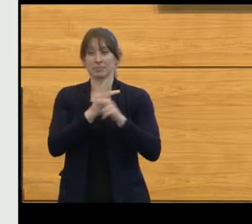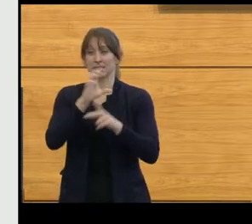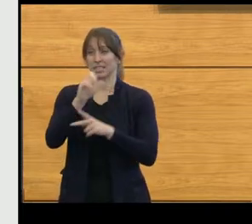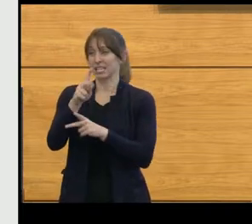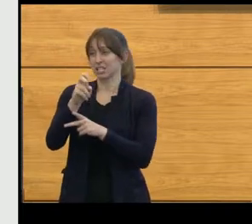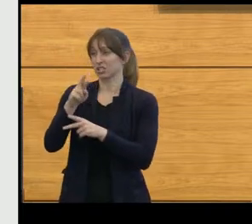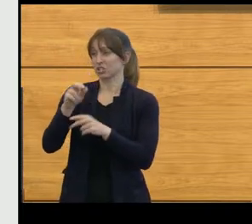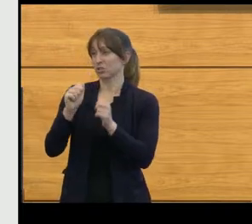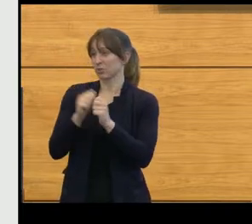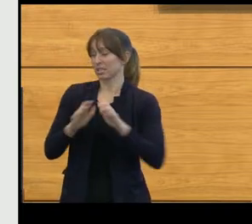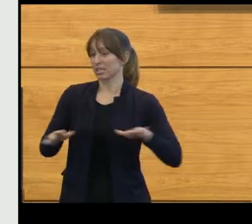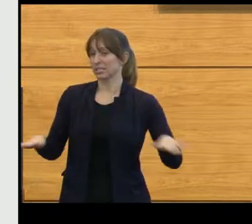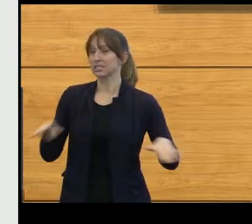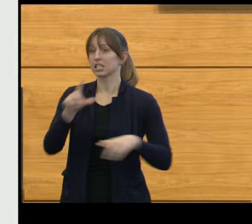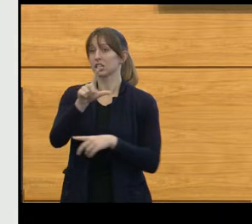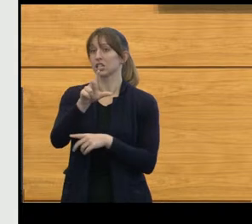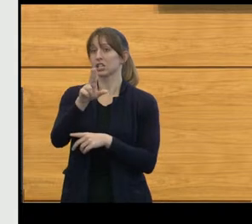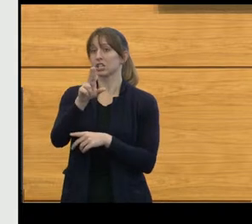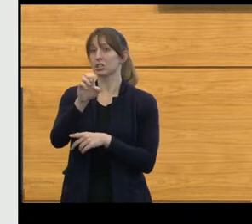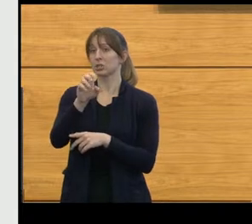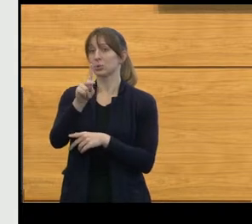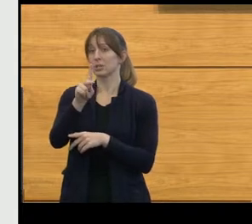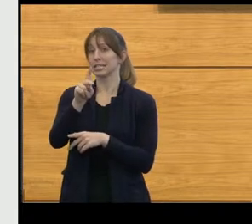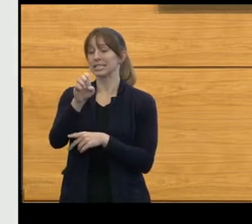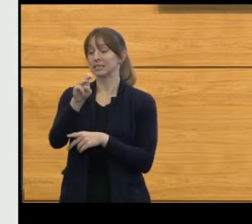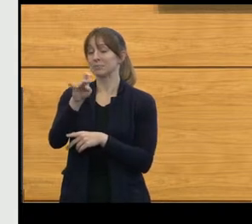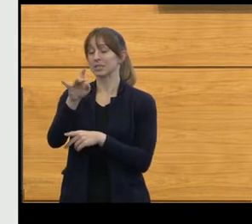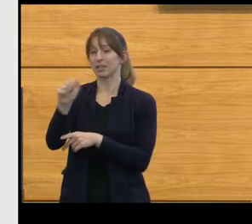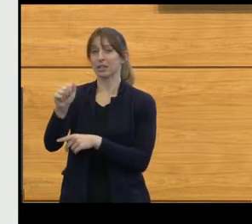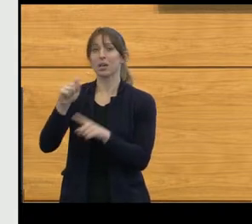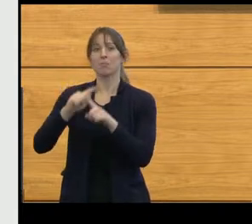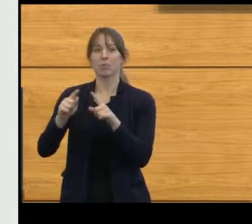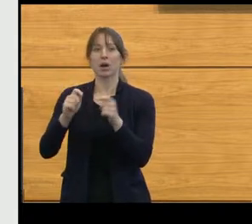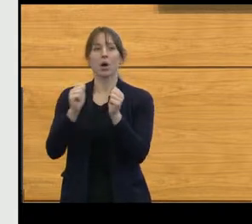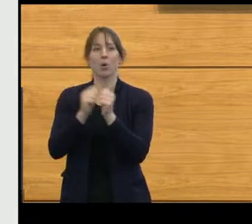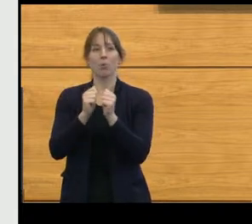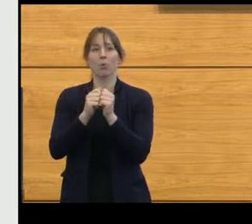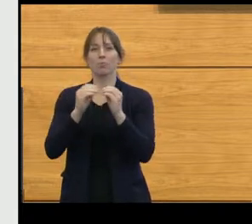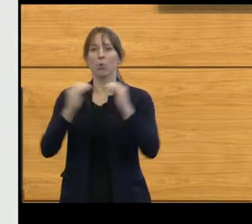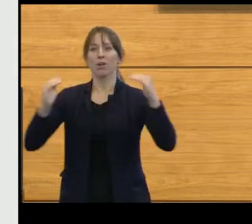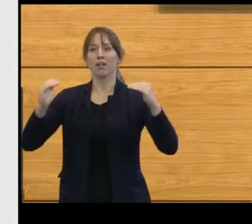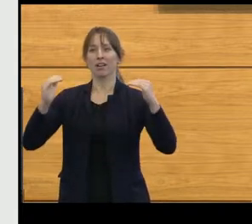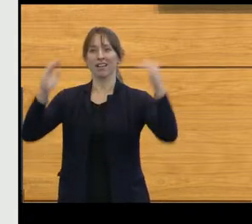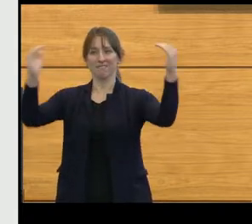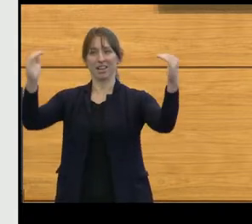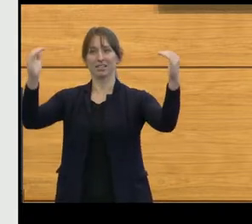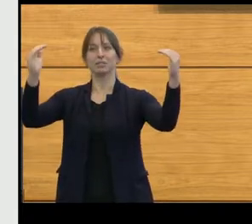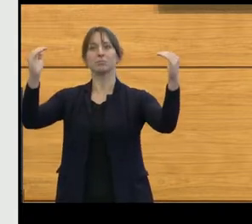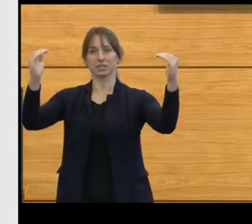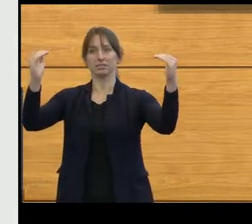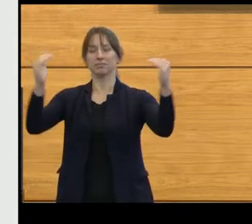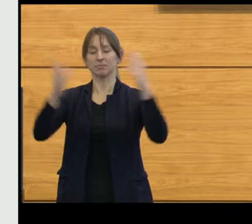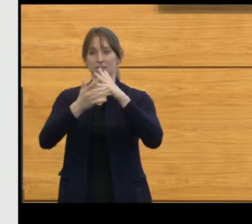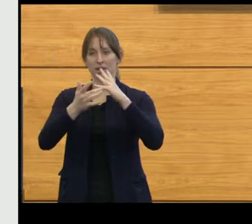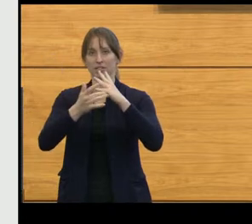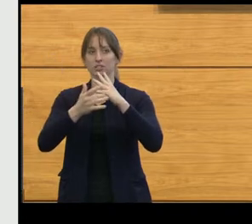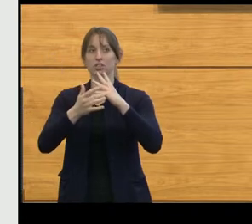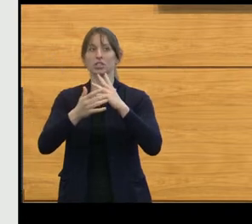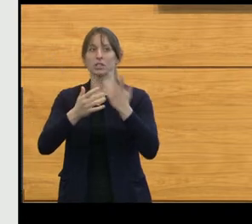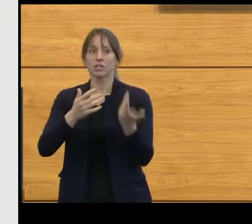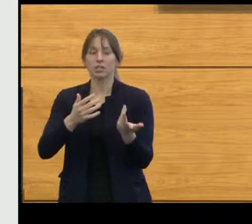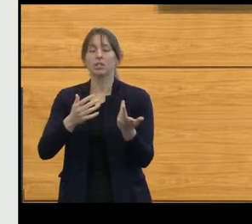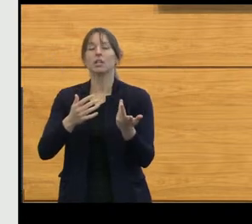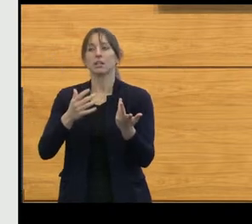but with better treatments, survivability has gotten better, and in fact, the leading cause of death from cancer, again, are